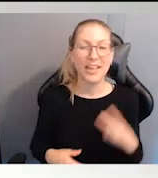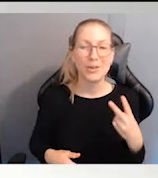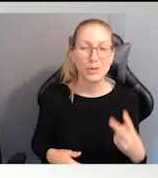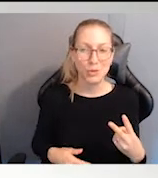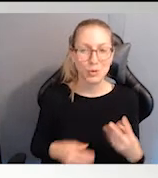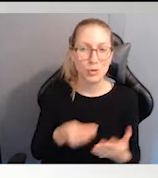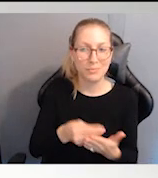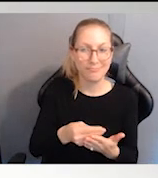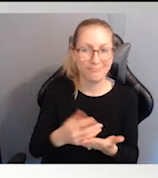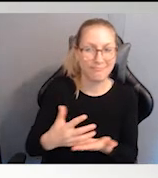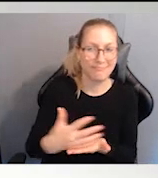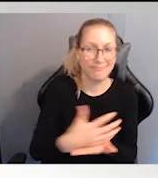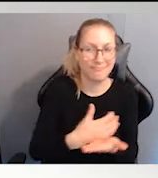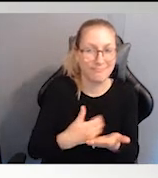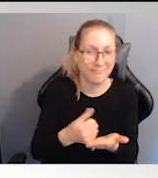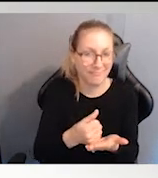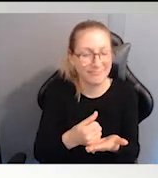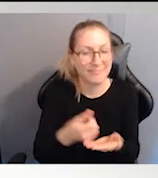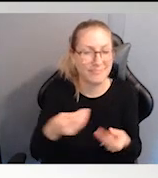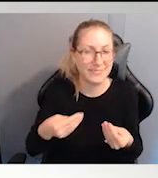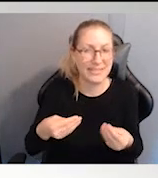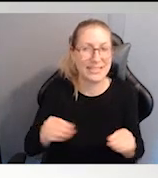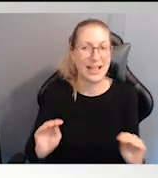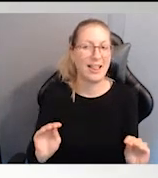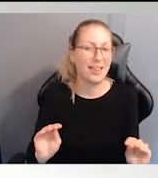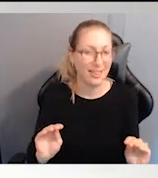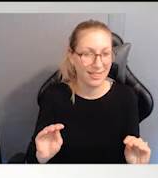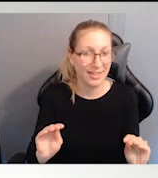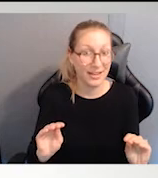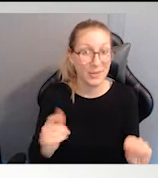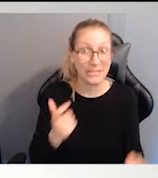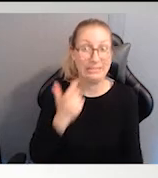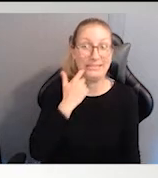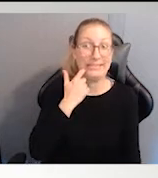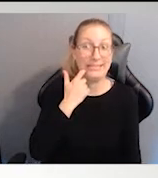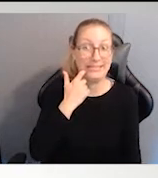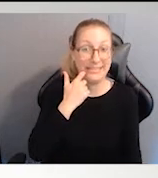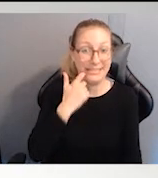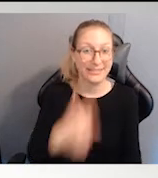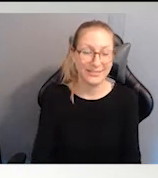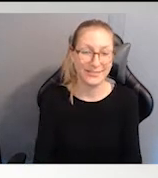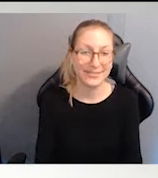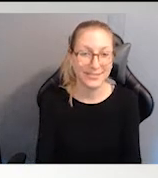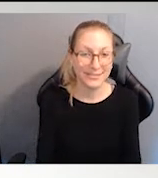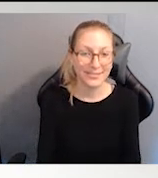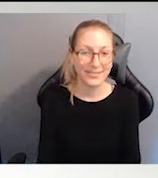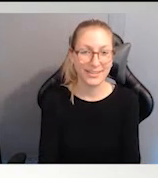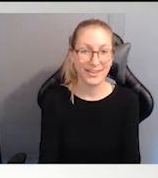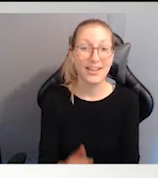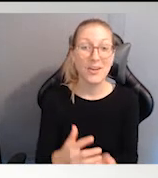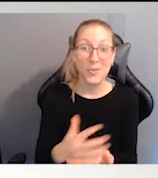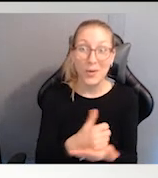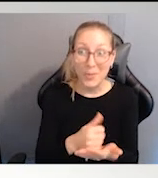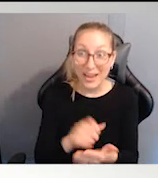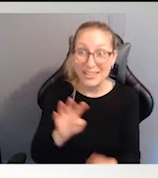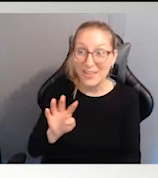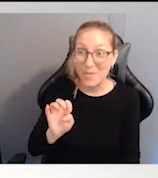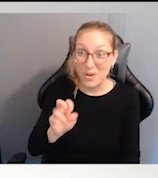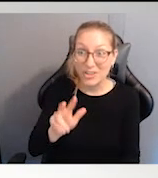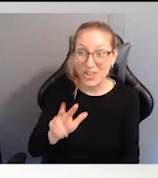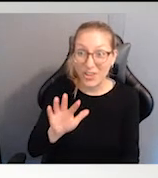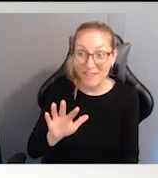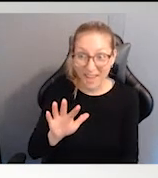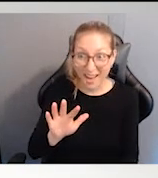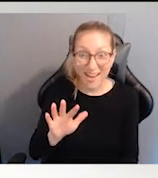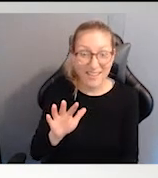yard sales, Which we just did. which we just did another one. And we raised